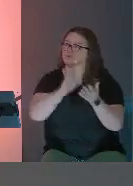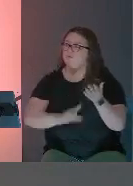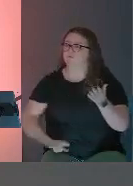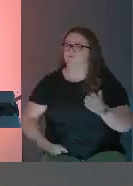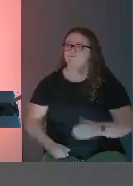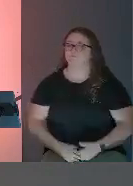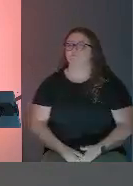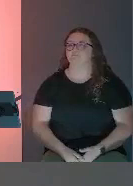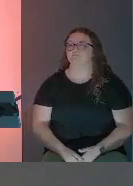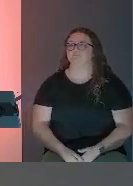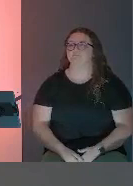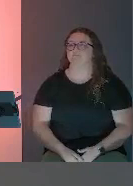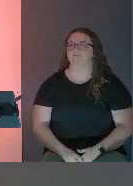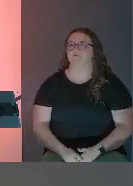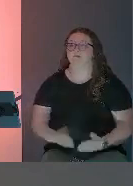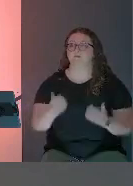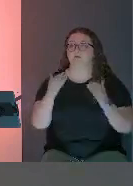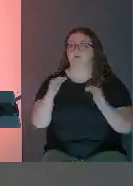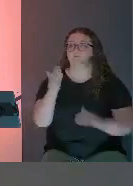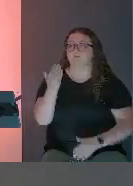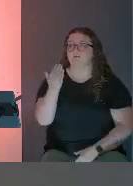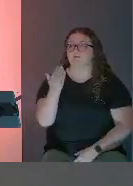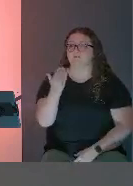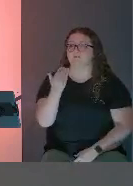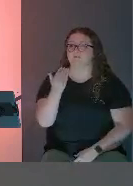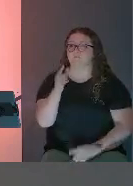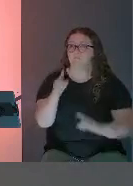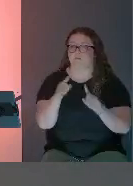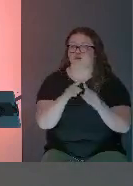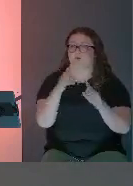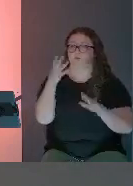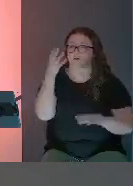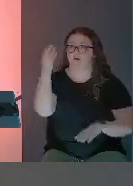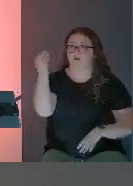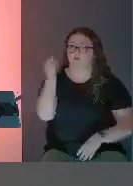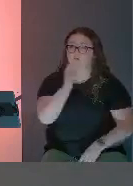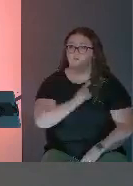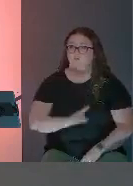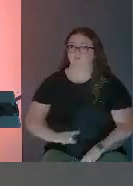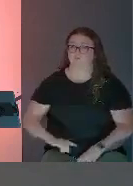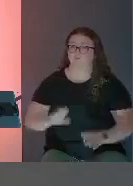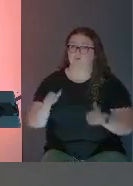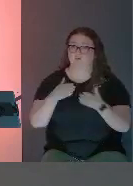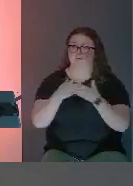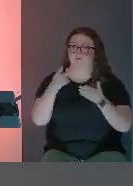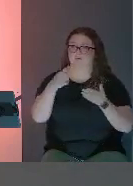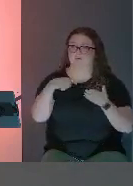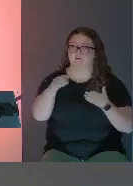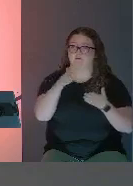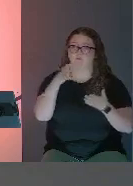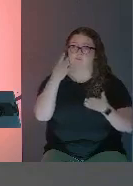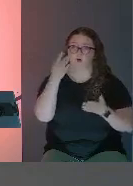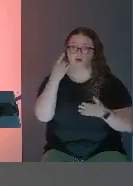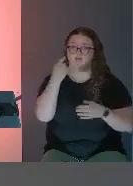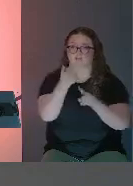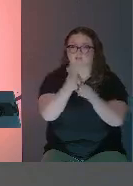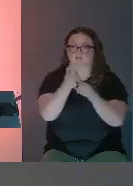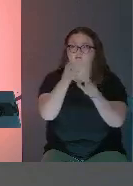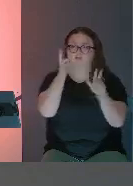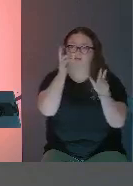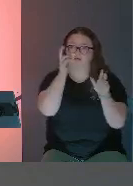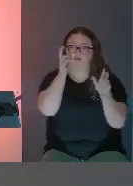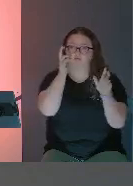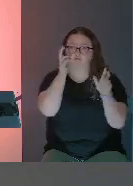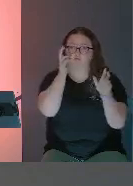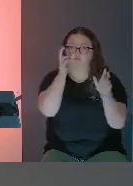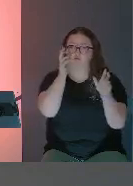Whithersoever they went out, the hand of the Lord was against them for evil, as the Lord had said, and as the Lord